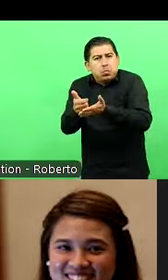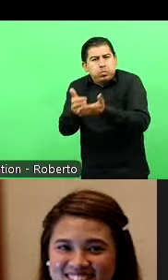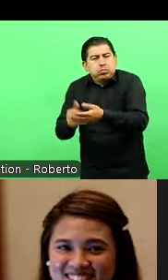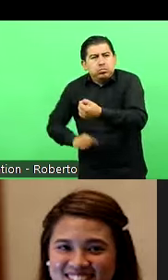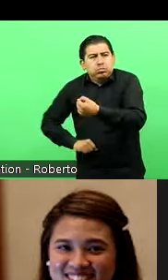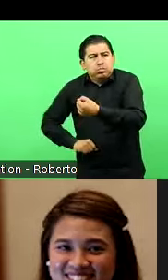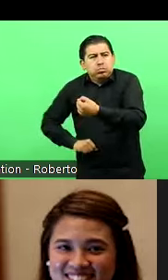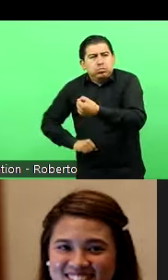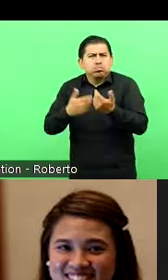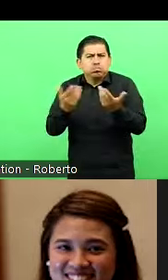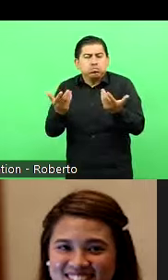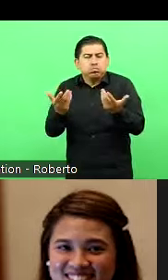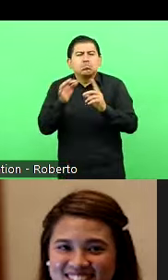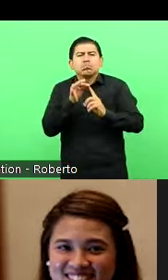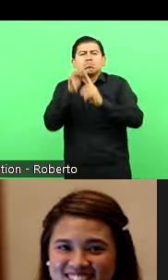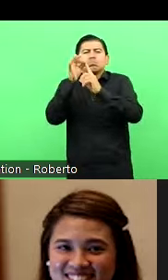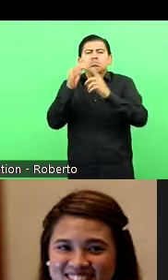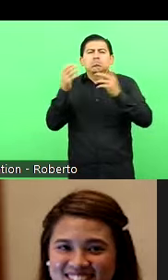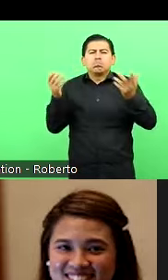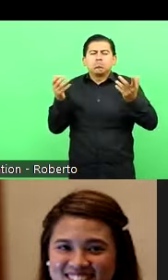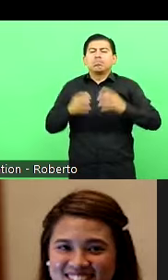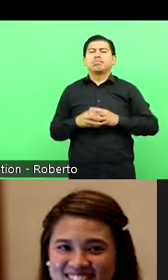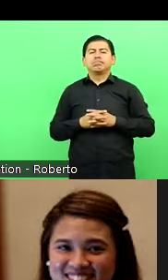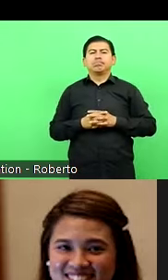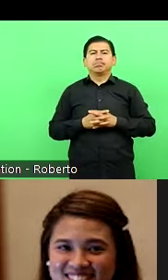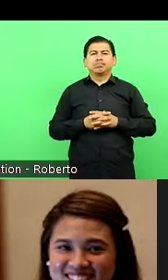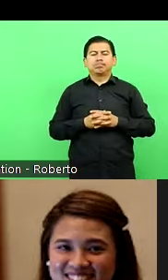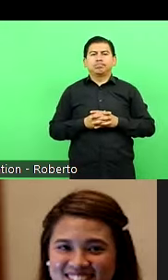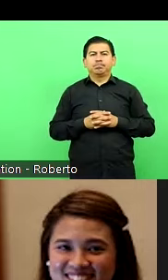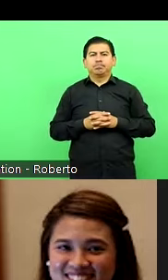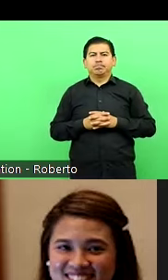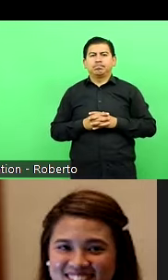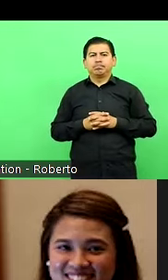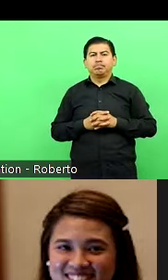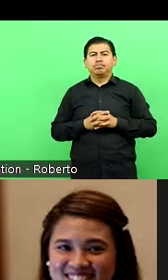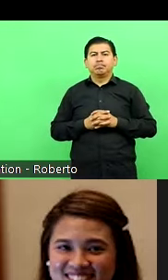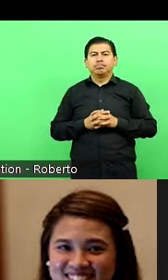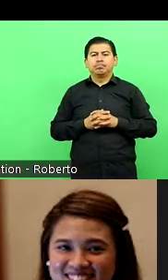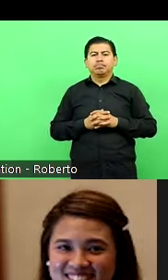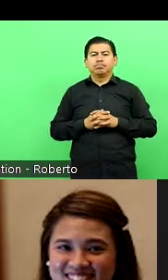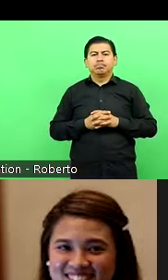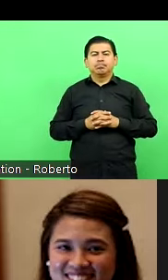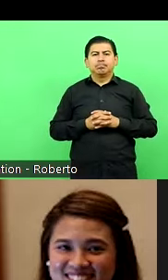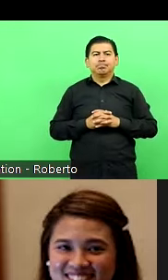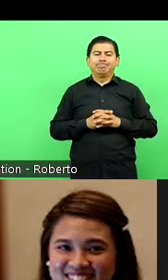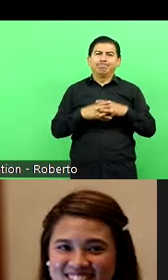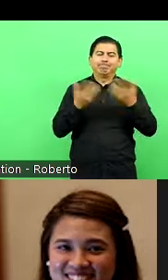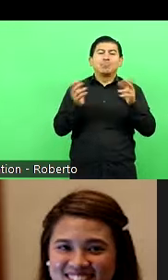who are in hazard-prone areas. So this is so that they